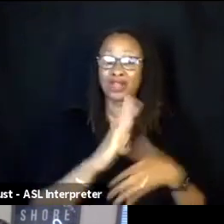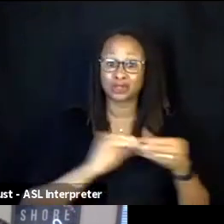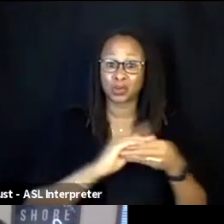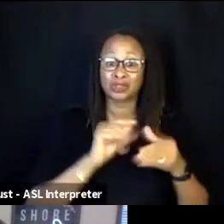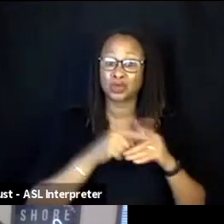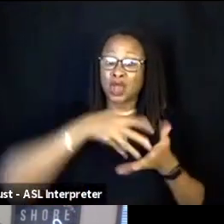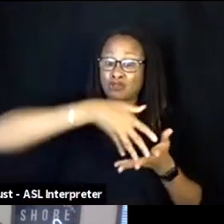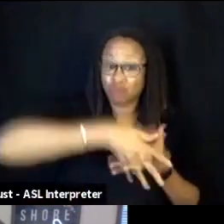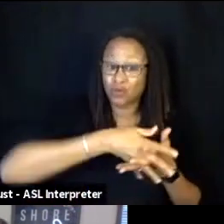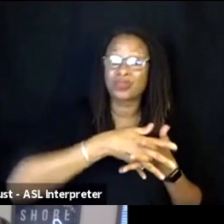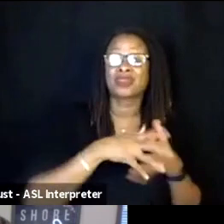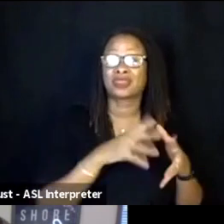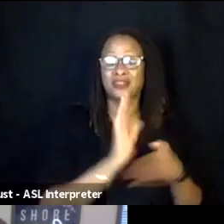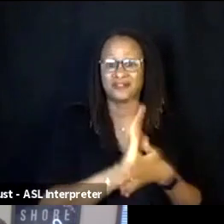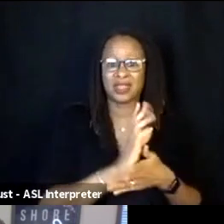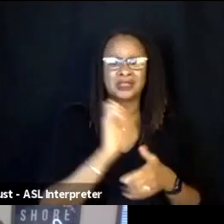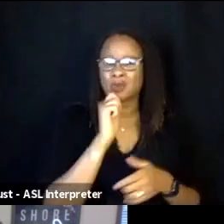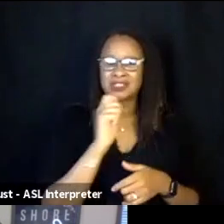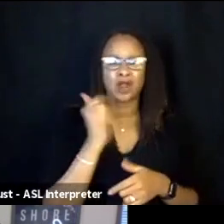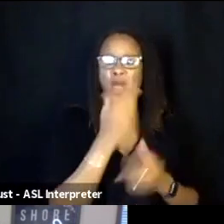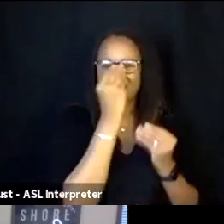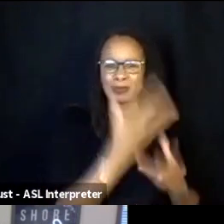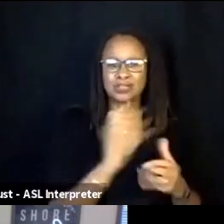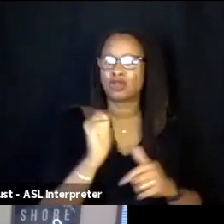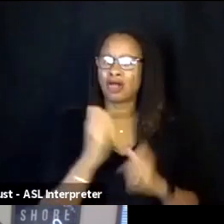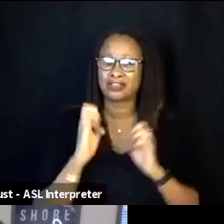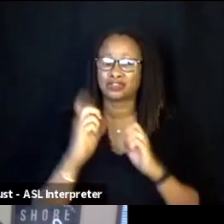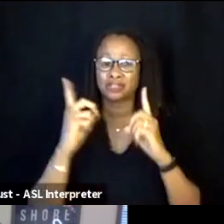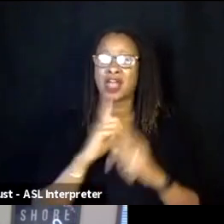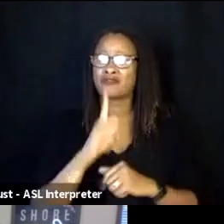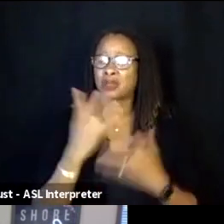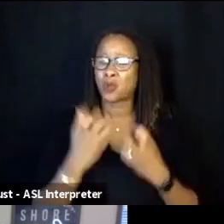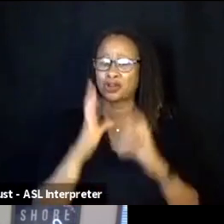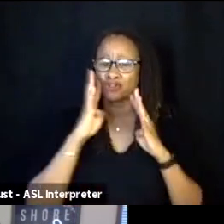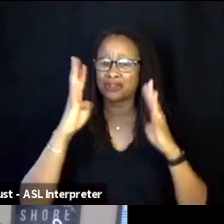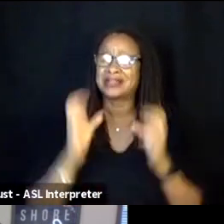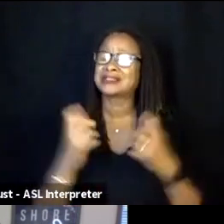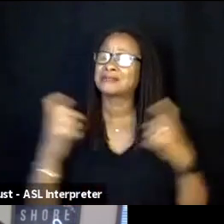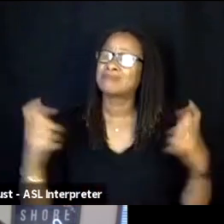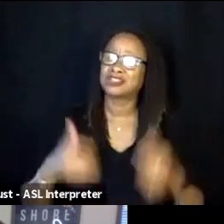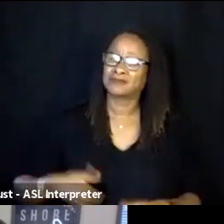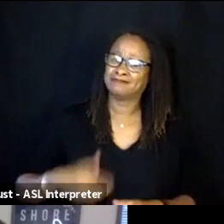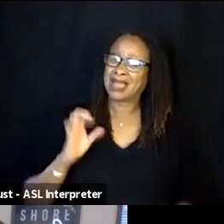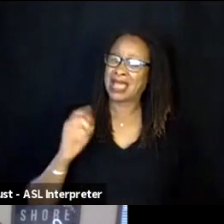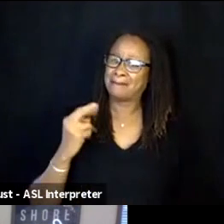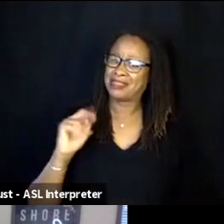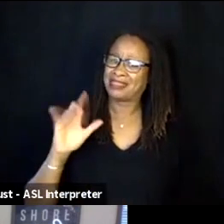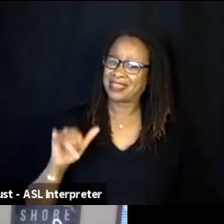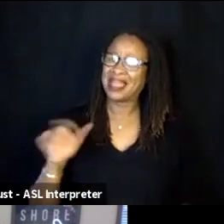that it wouldn't be all informational, all educational. I really wanted to create as much empathy as possible through the stories of the people that you